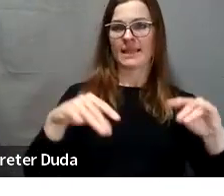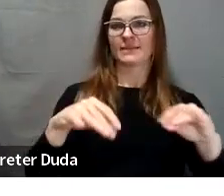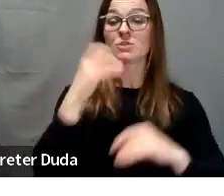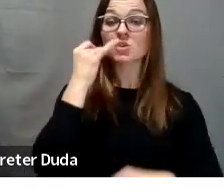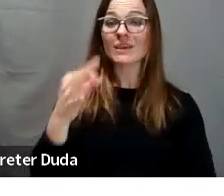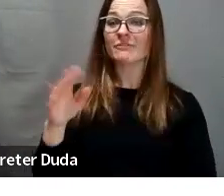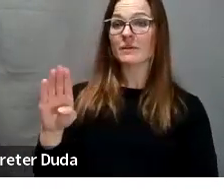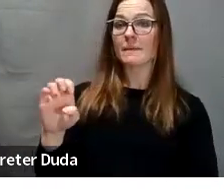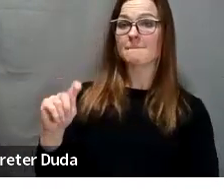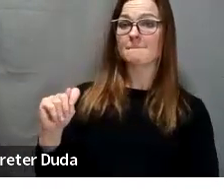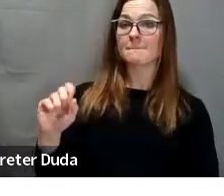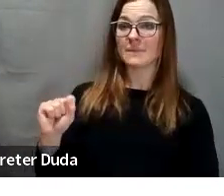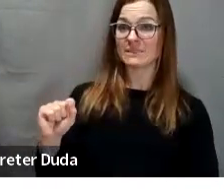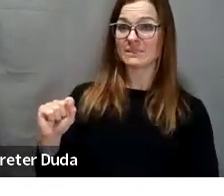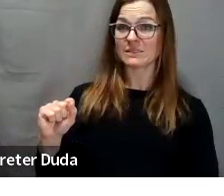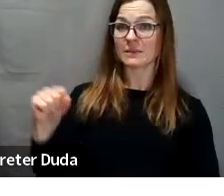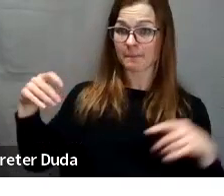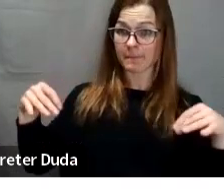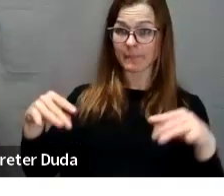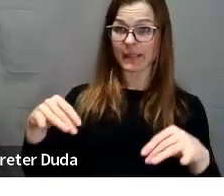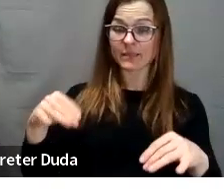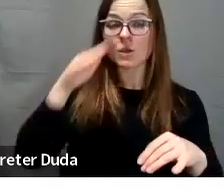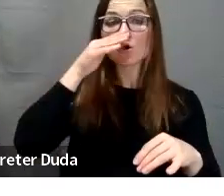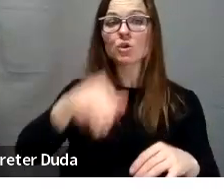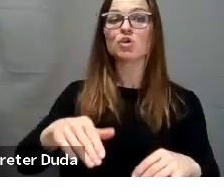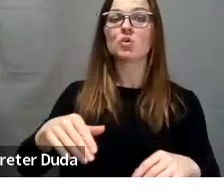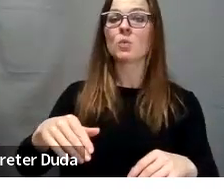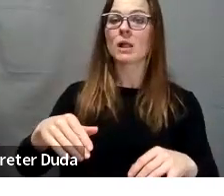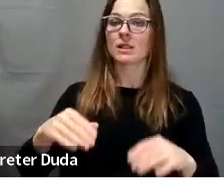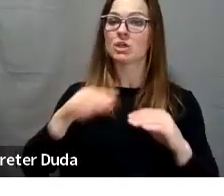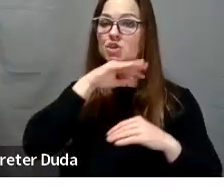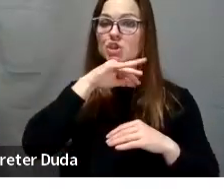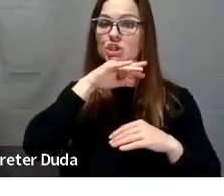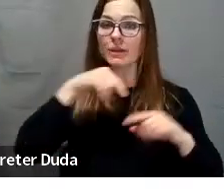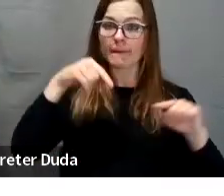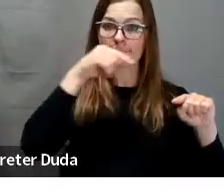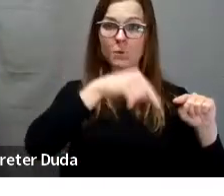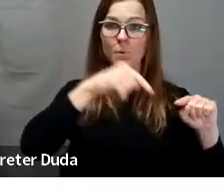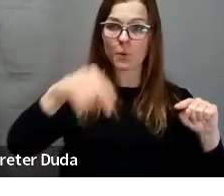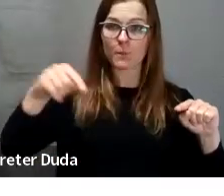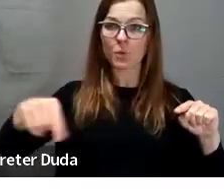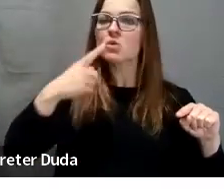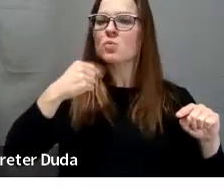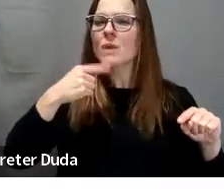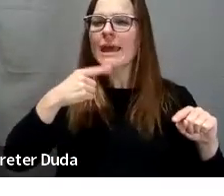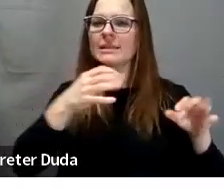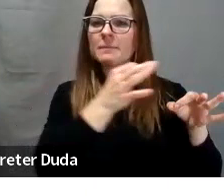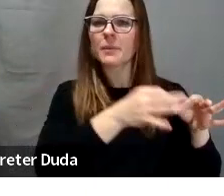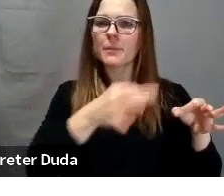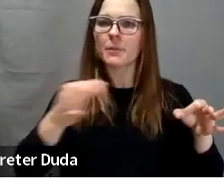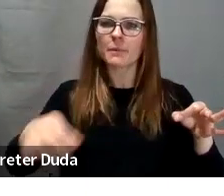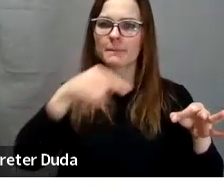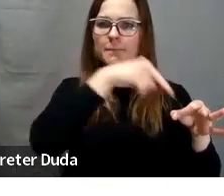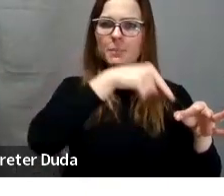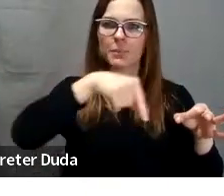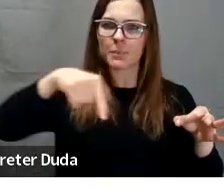plant beets, you would poke a hole in the dirt on all the red circles. This comes with a